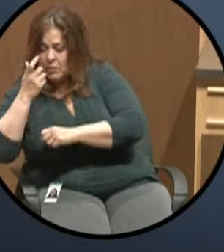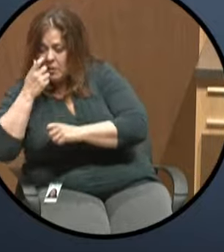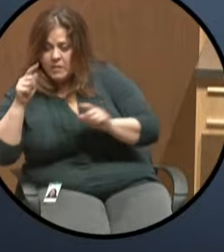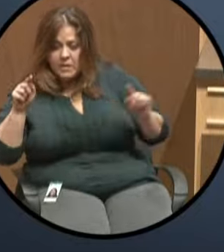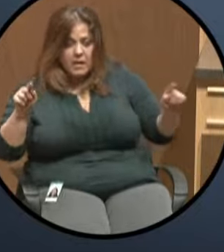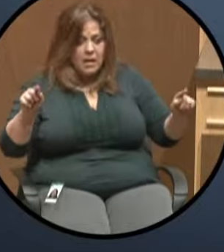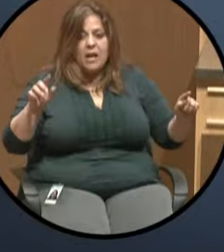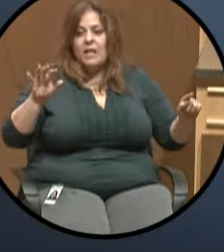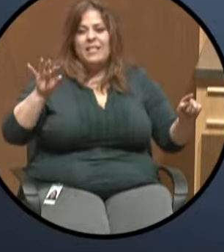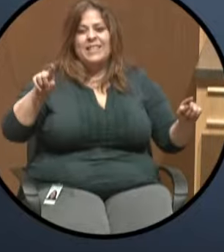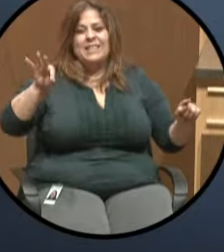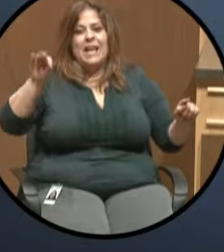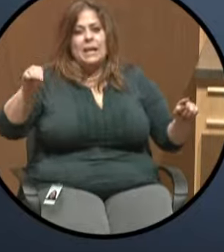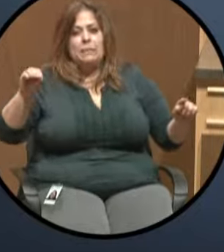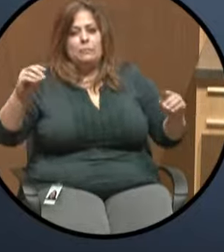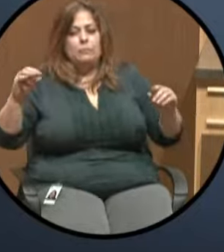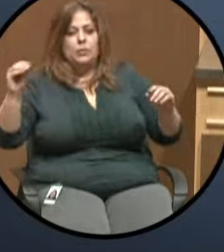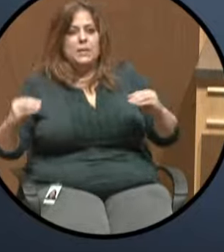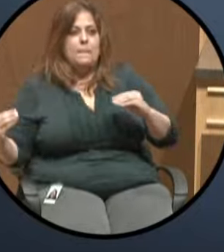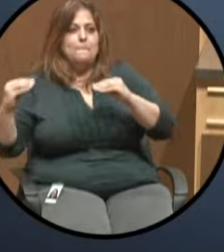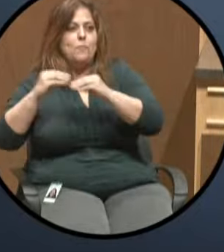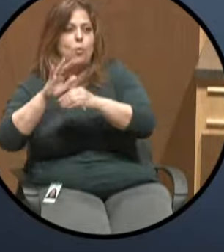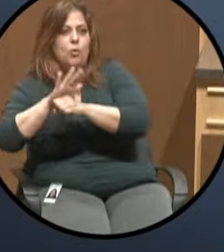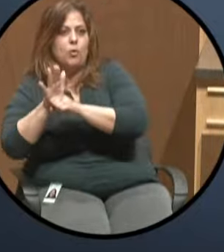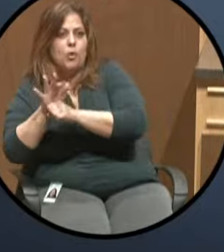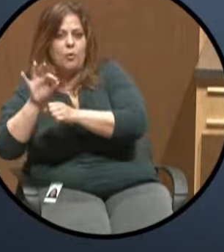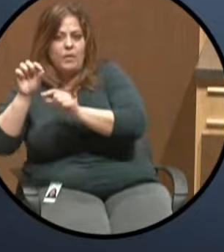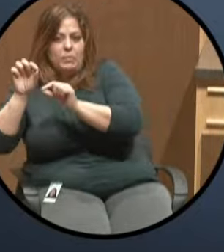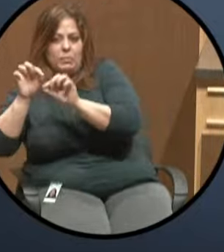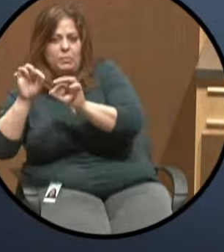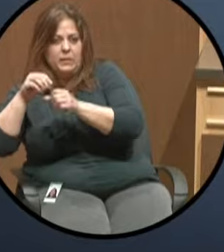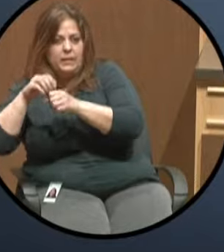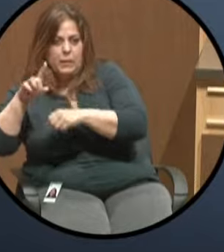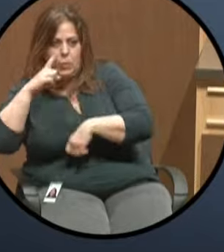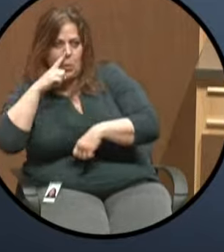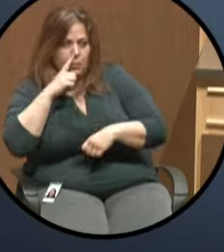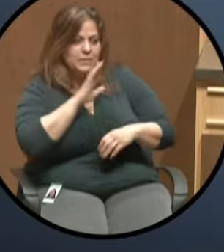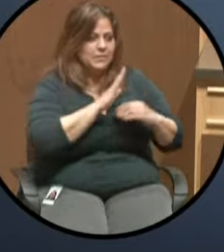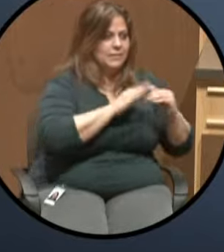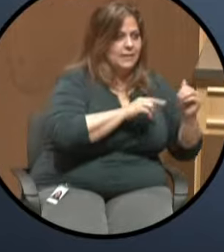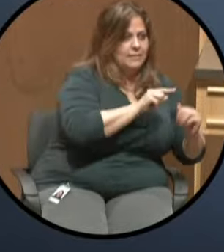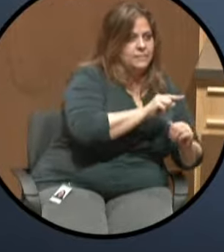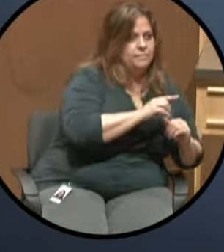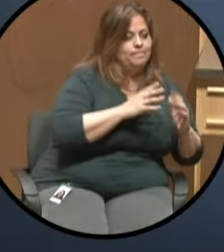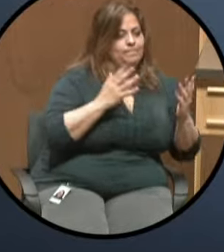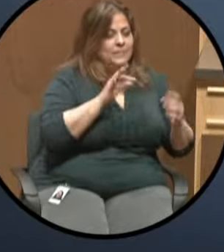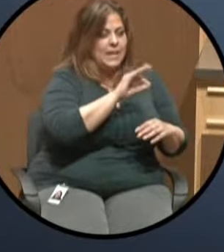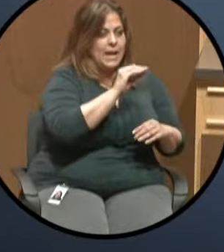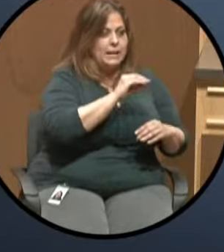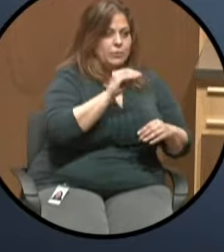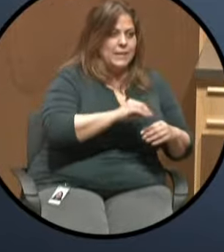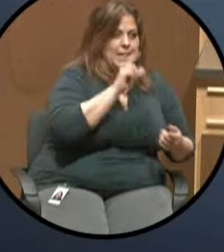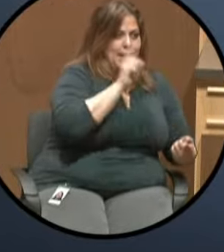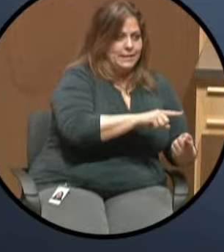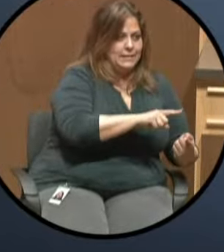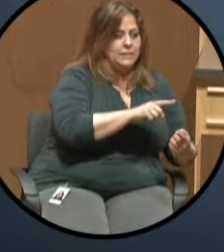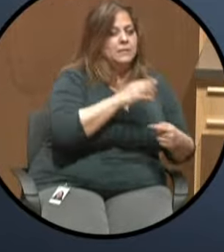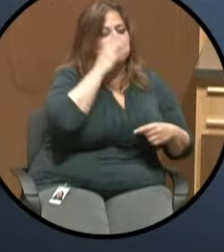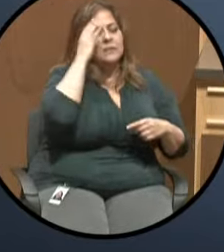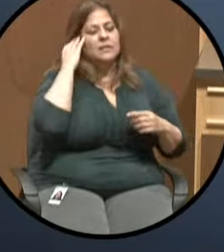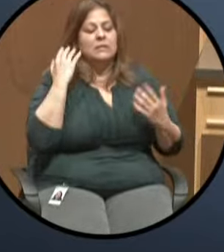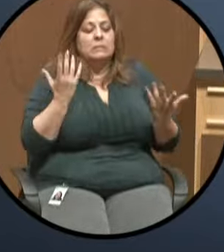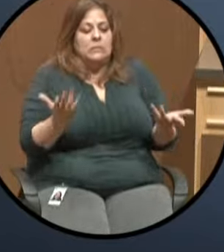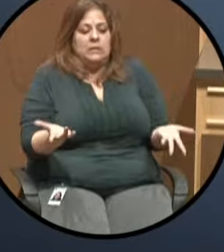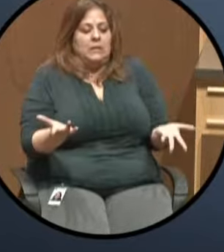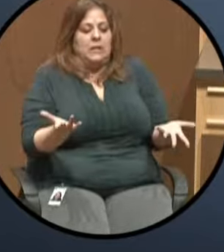that person becomes or is as compared to someone else? The data is still out there because we don't know exactly how low the viral count has to